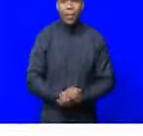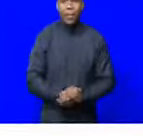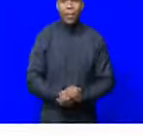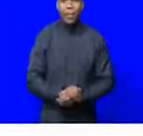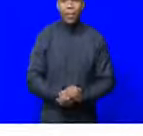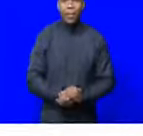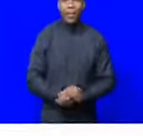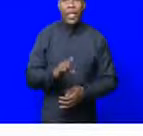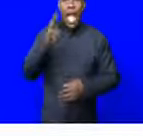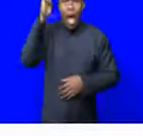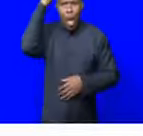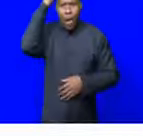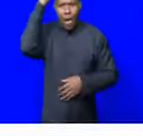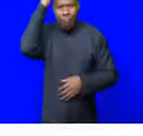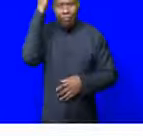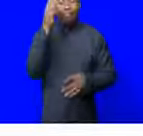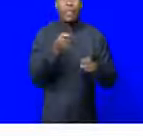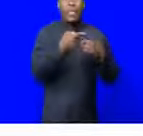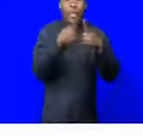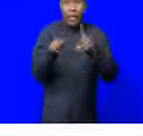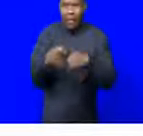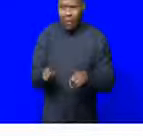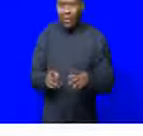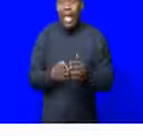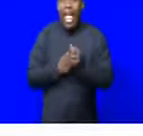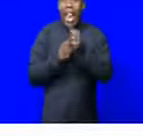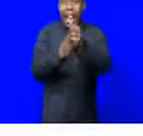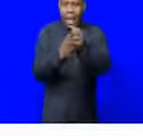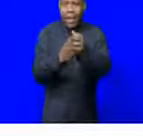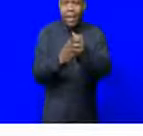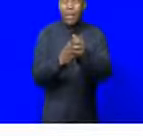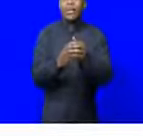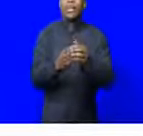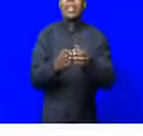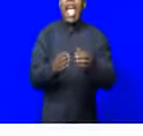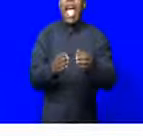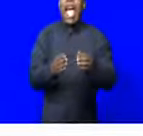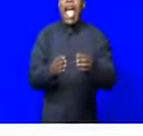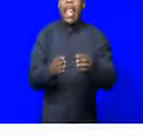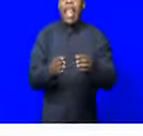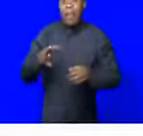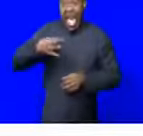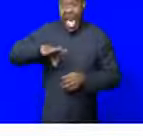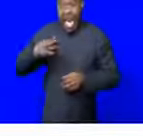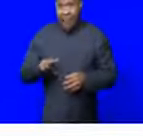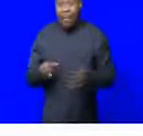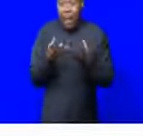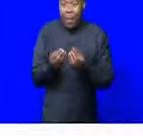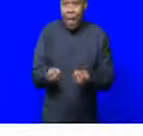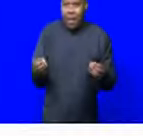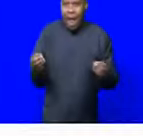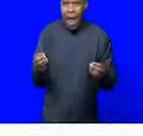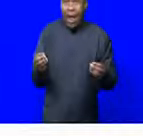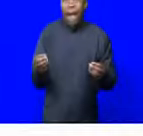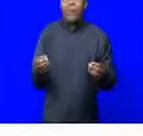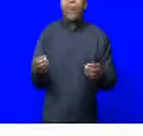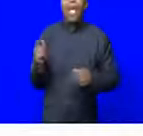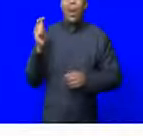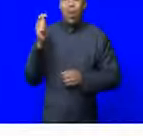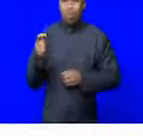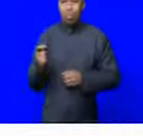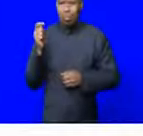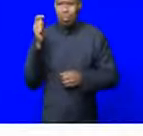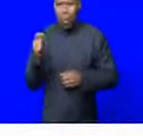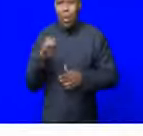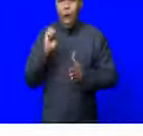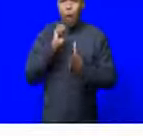Their Royal Highnesses Emazinyane led the special regiment of young maidens who walked from Lulaleni Royal Residence and all